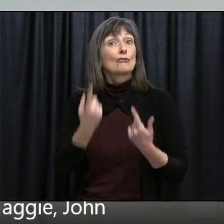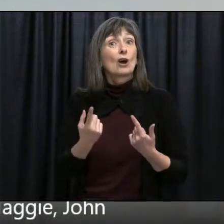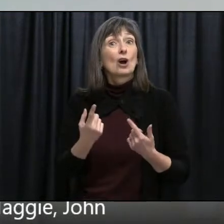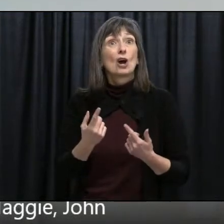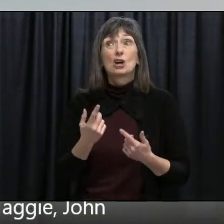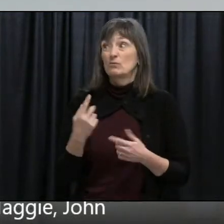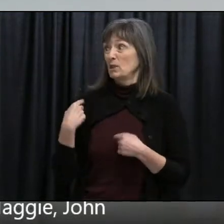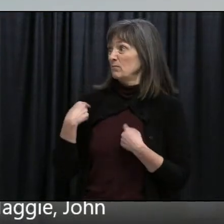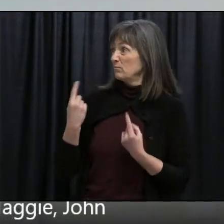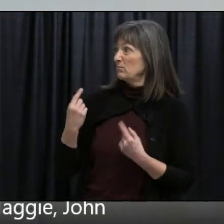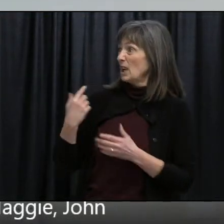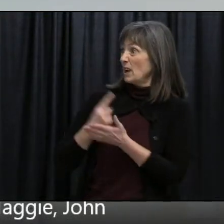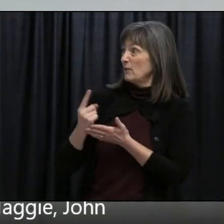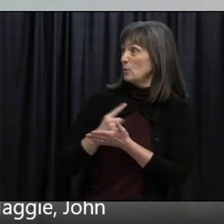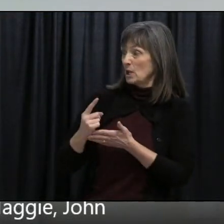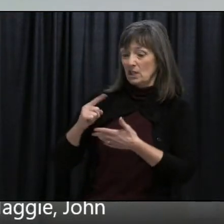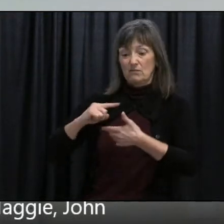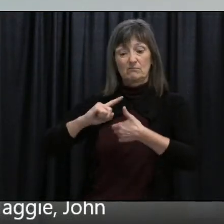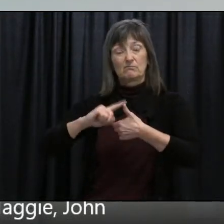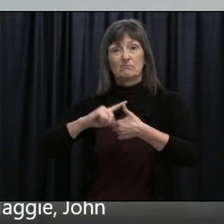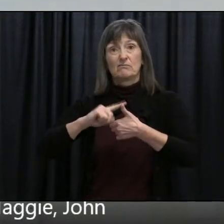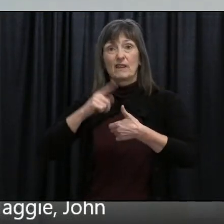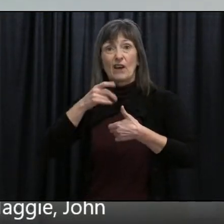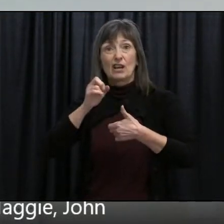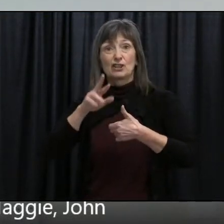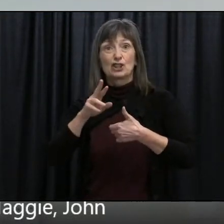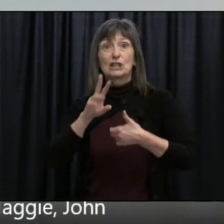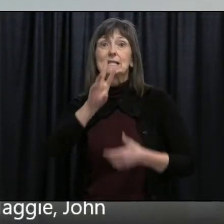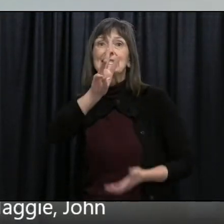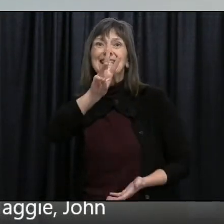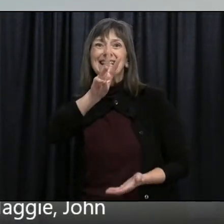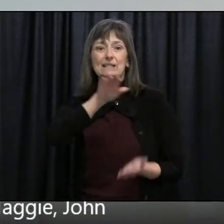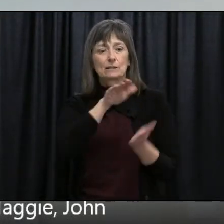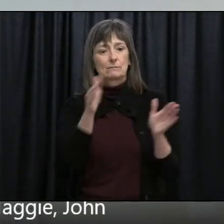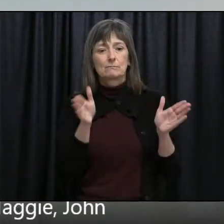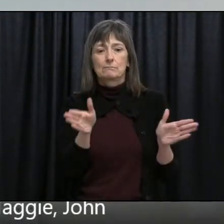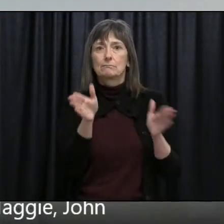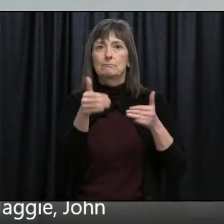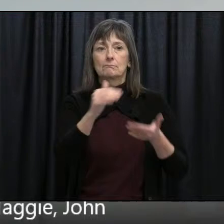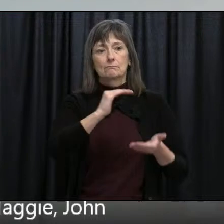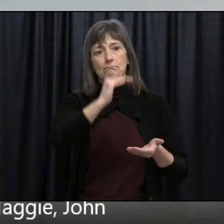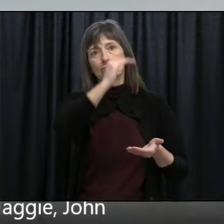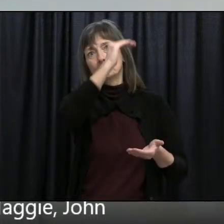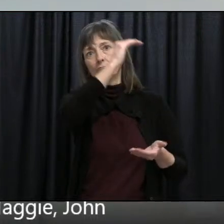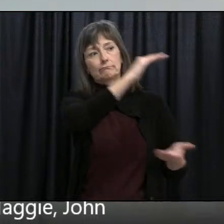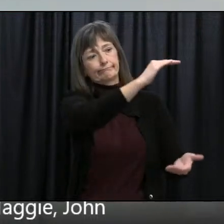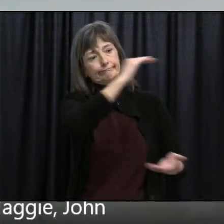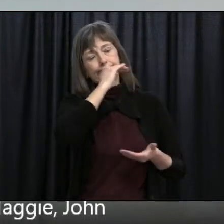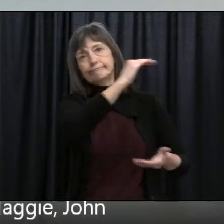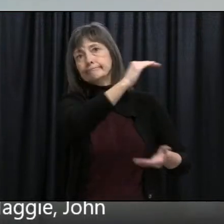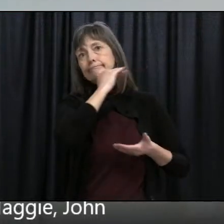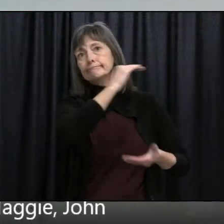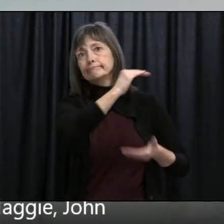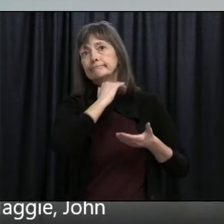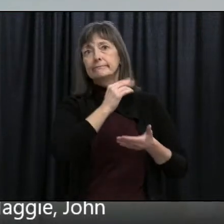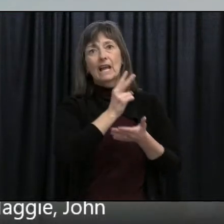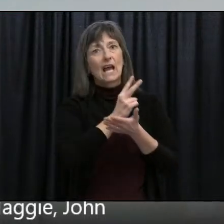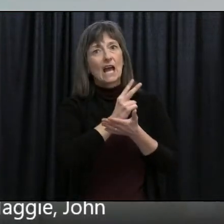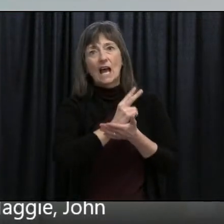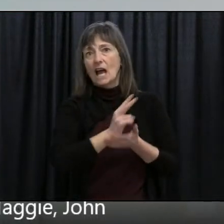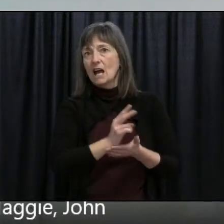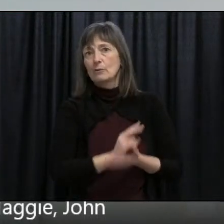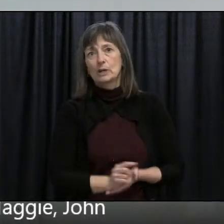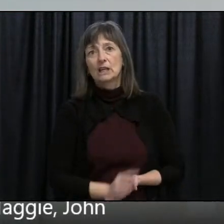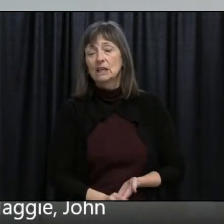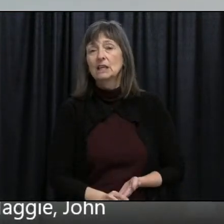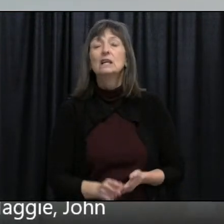the last couple of weeks of Pfizer, and there are now, I think, 1,050 doses